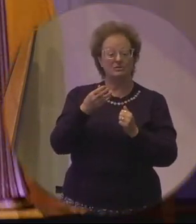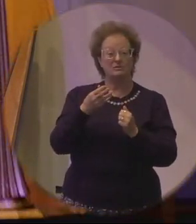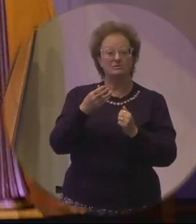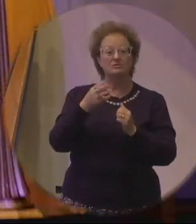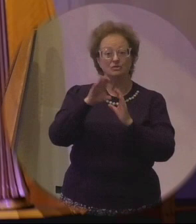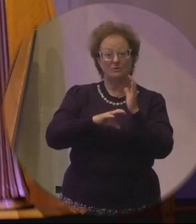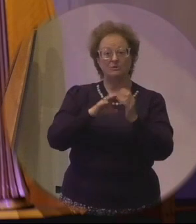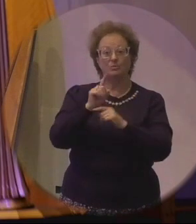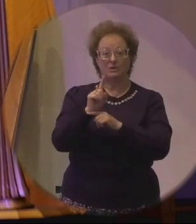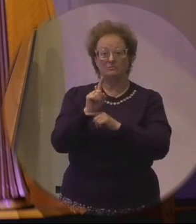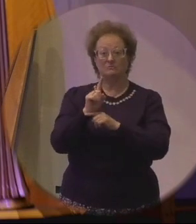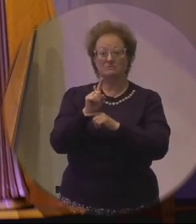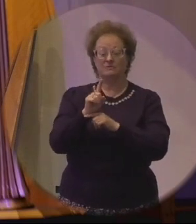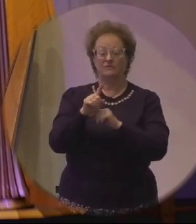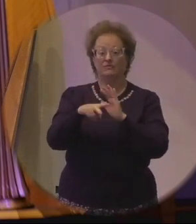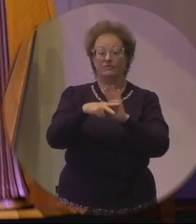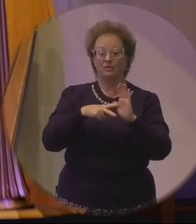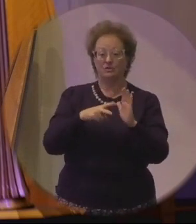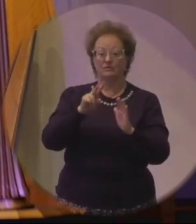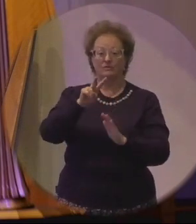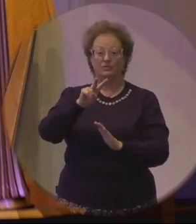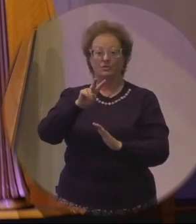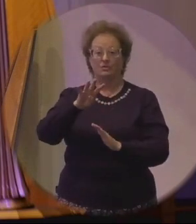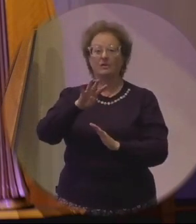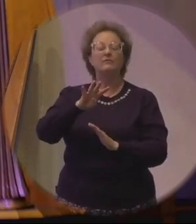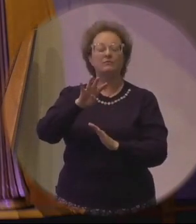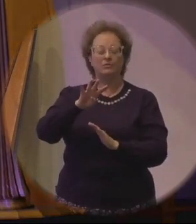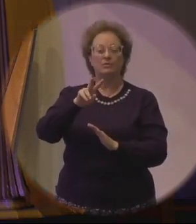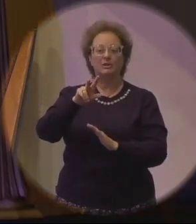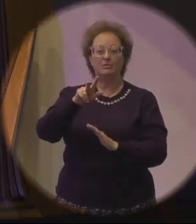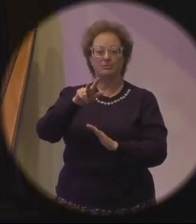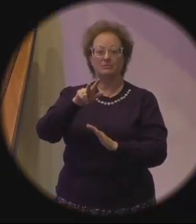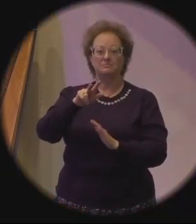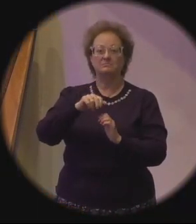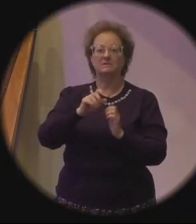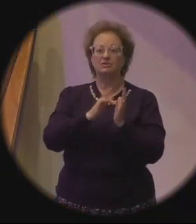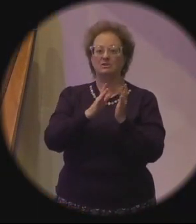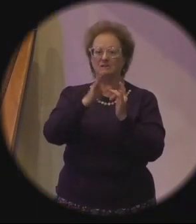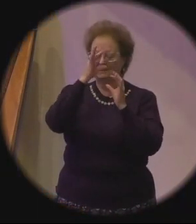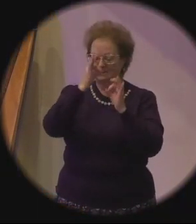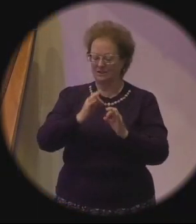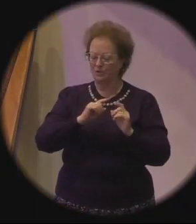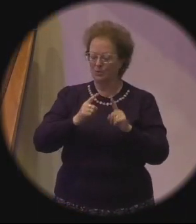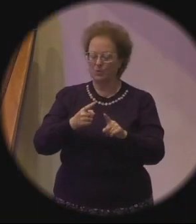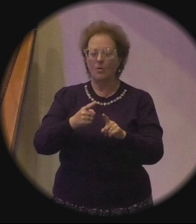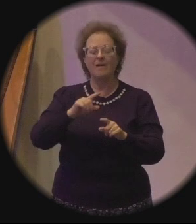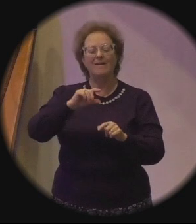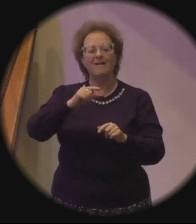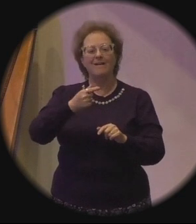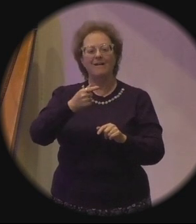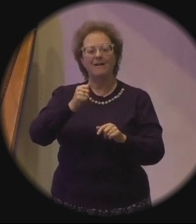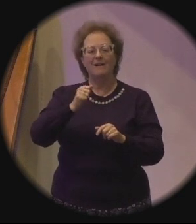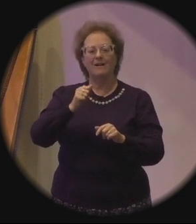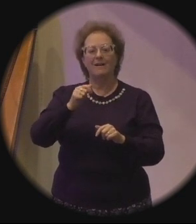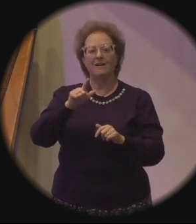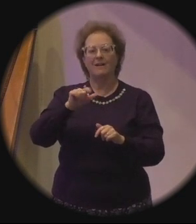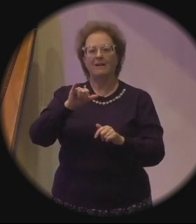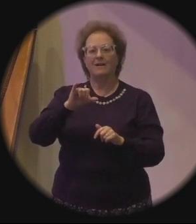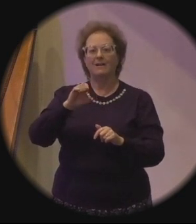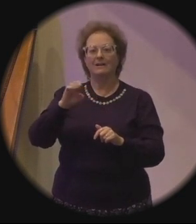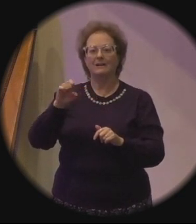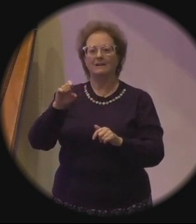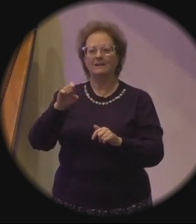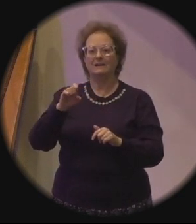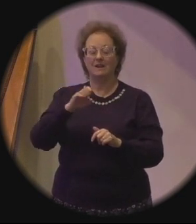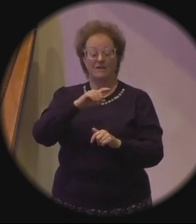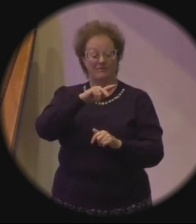1, verse 43. The next day, Jesus decided to go to Galilee. He found Philip and said to him, "Follow me."